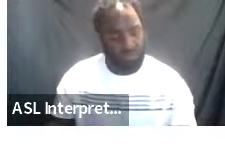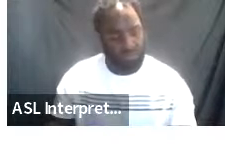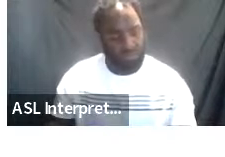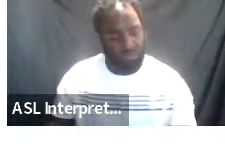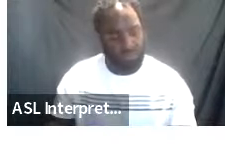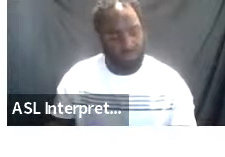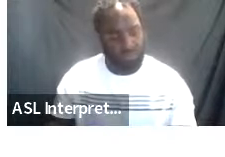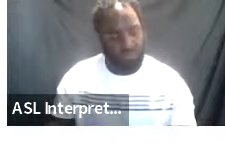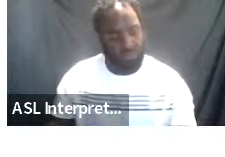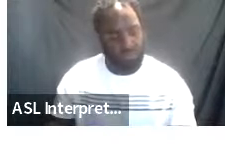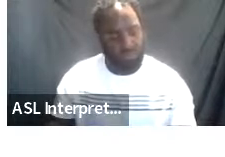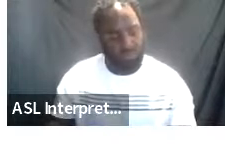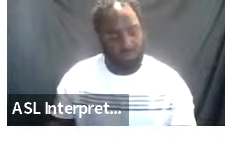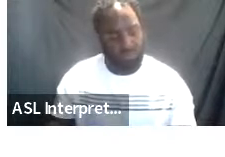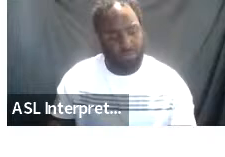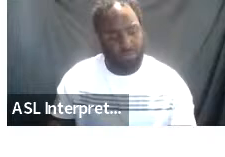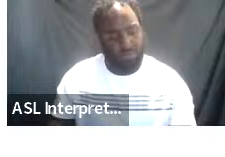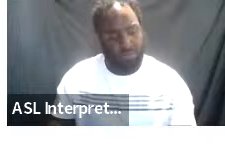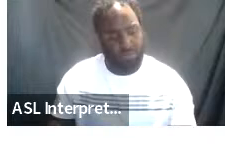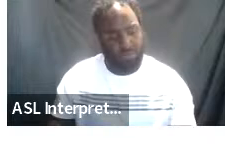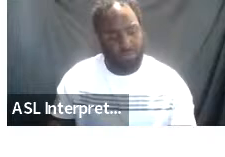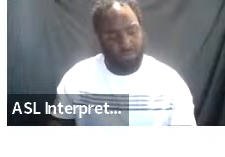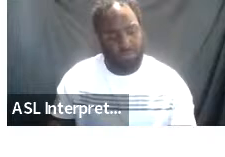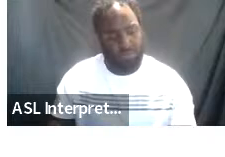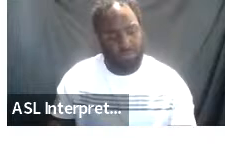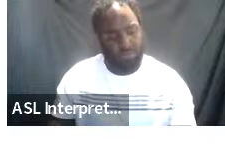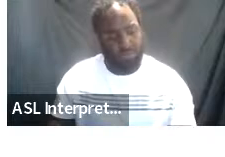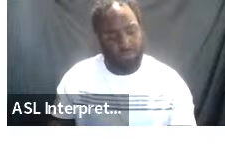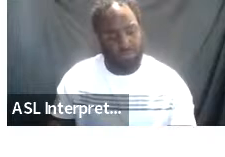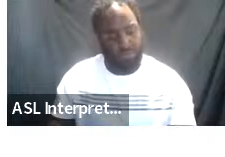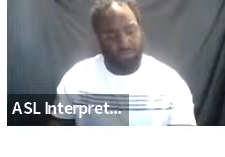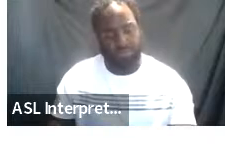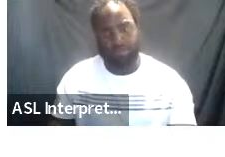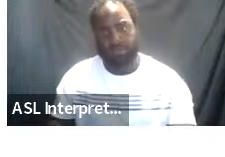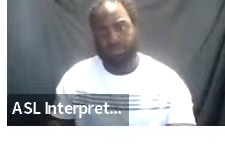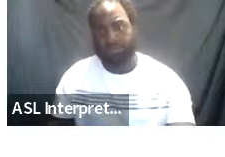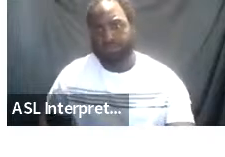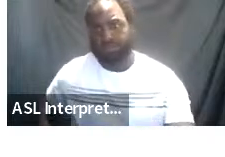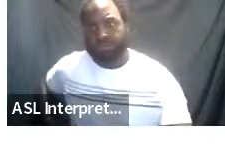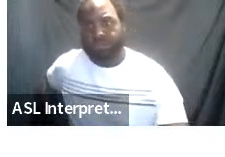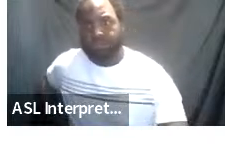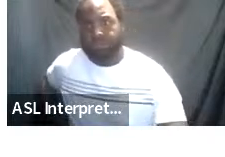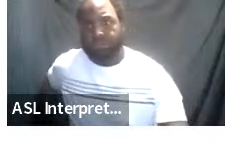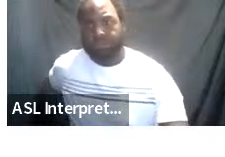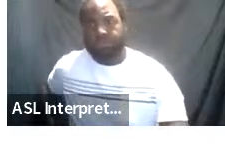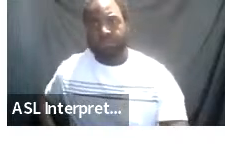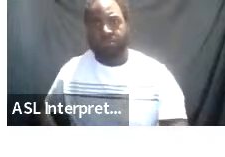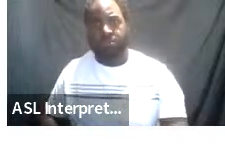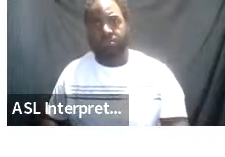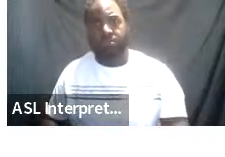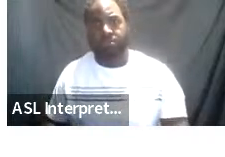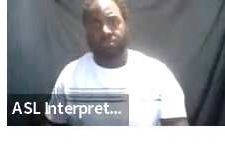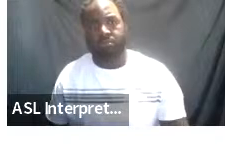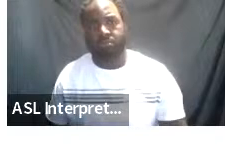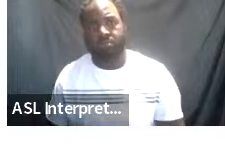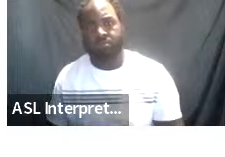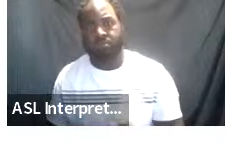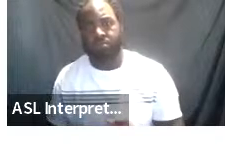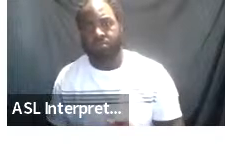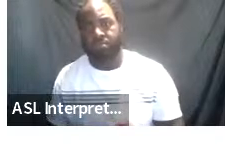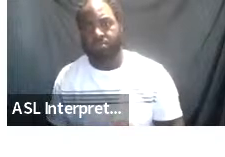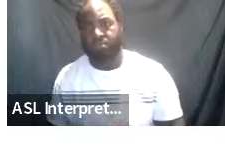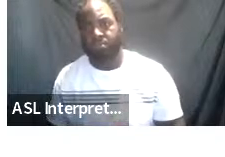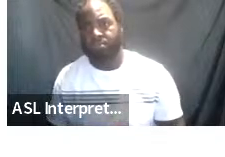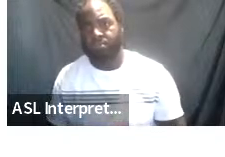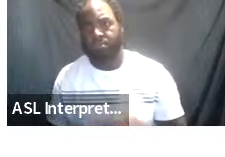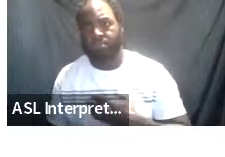hurt housing production in these areas, particularly in the Bronx. So my question is, how do the City of Yes proposals interact